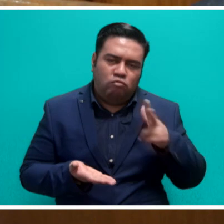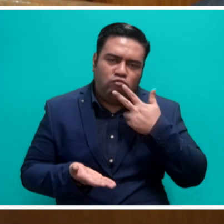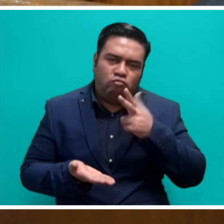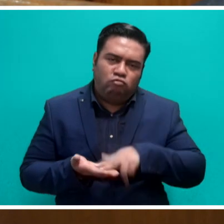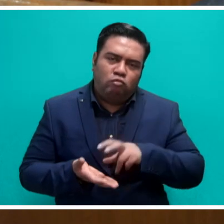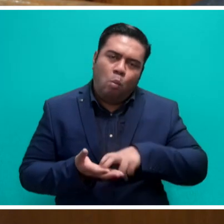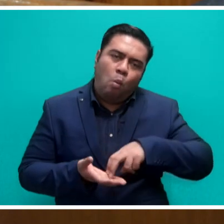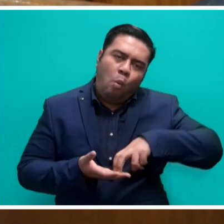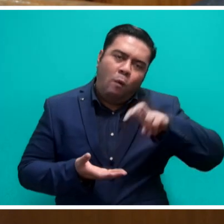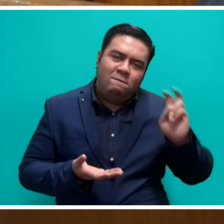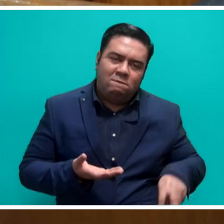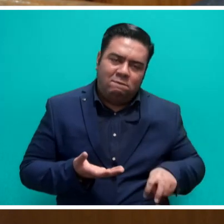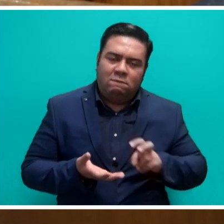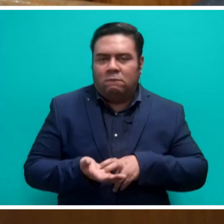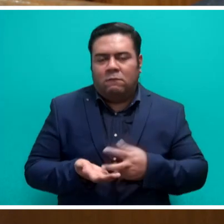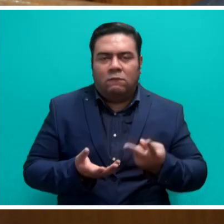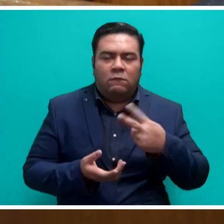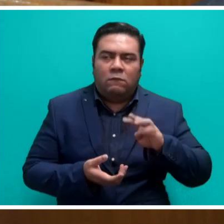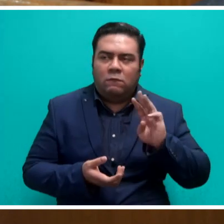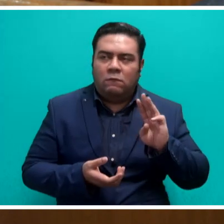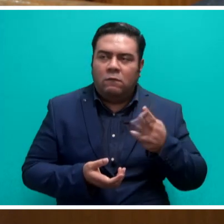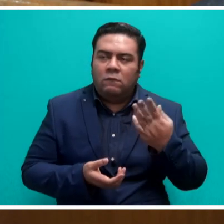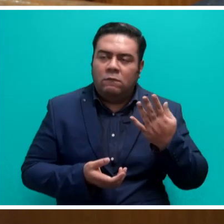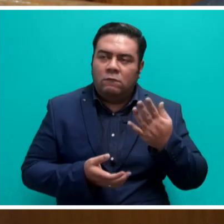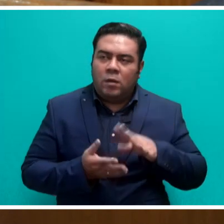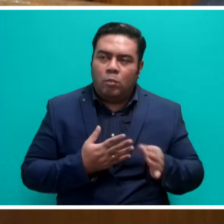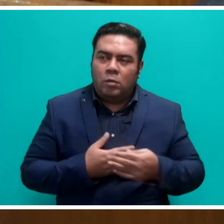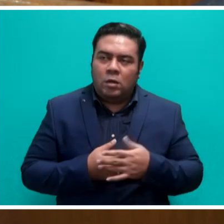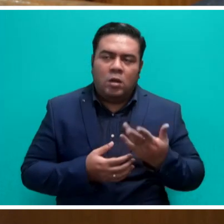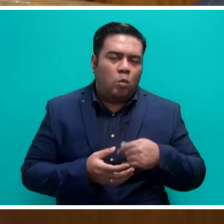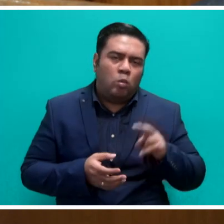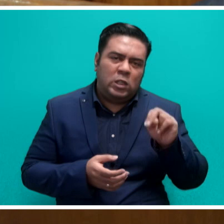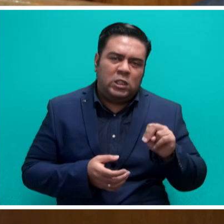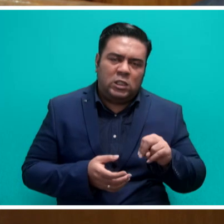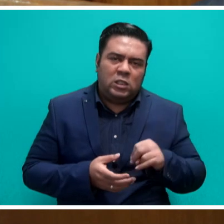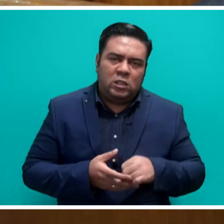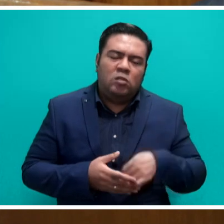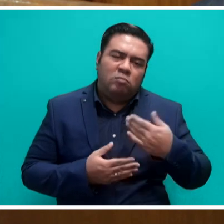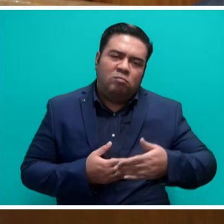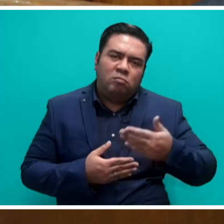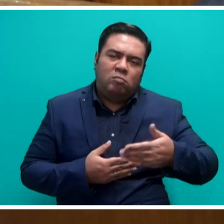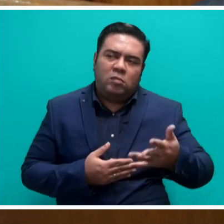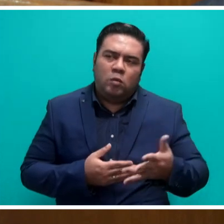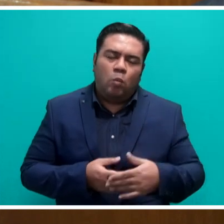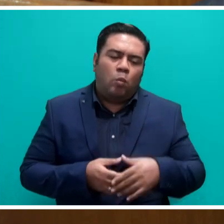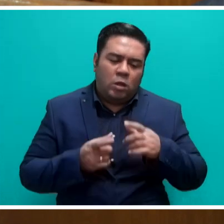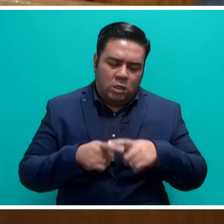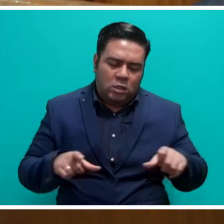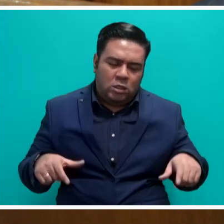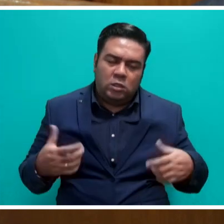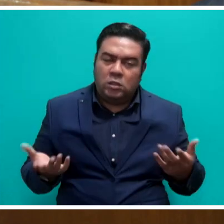on the 14th of February 2023, and therefore there was no need to proceed with the tribunal